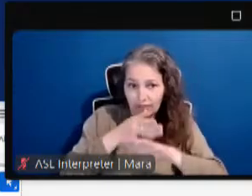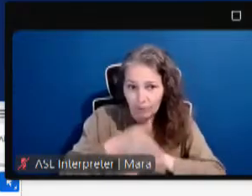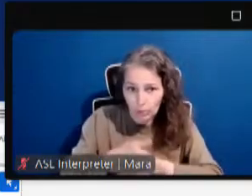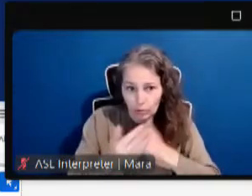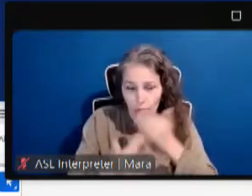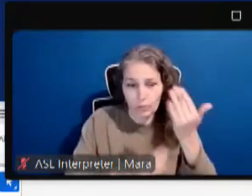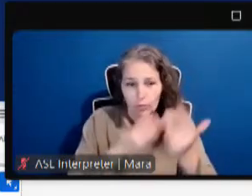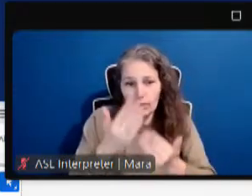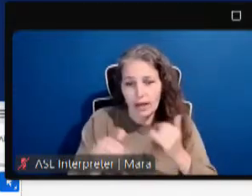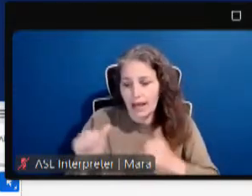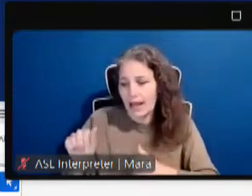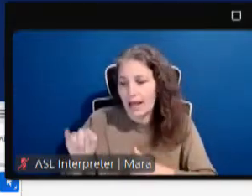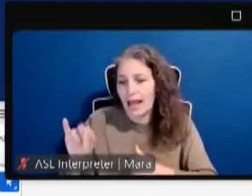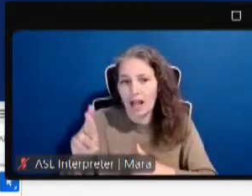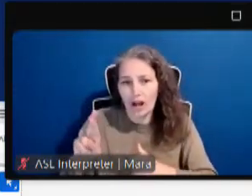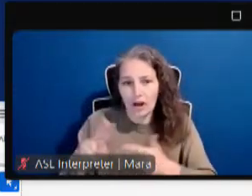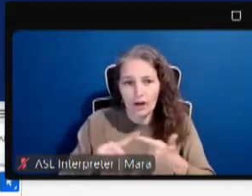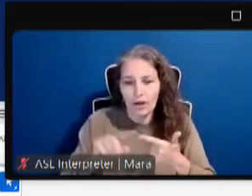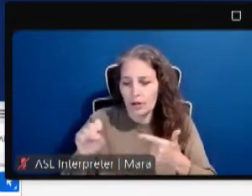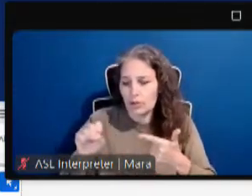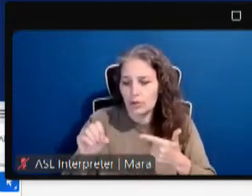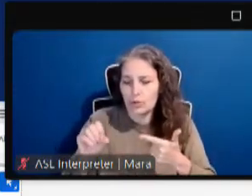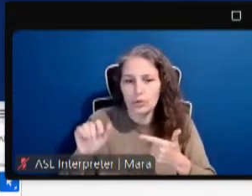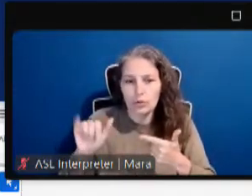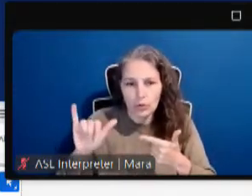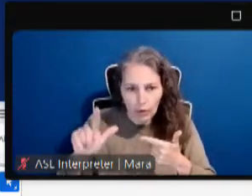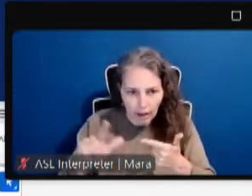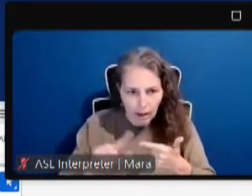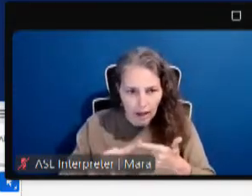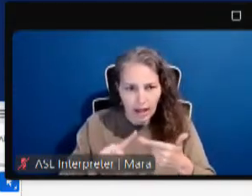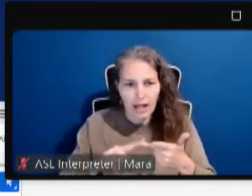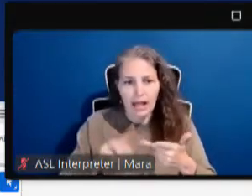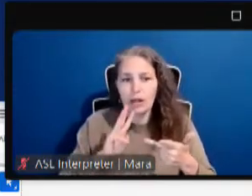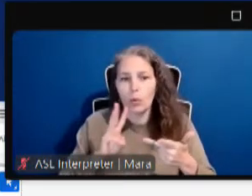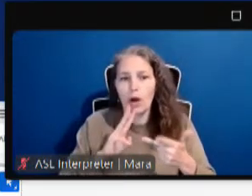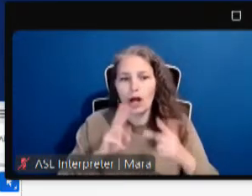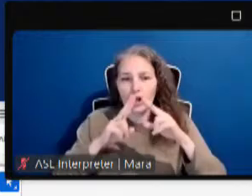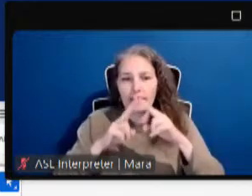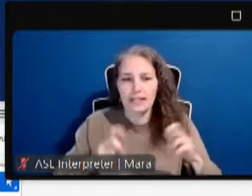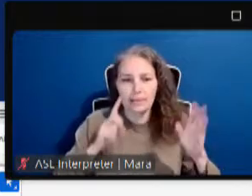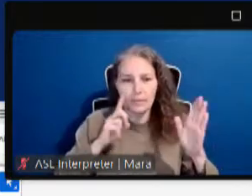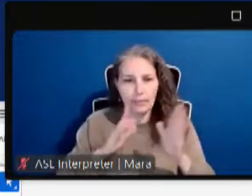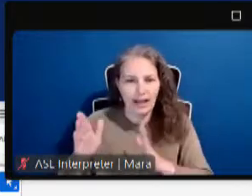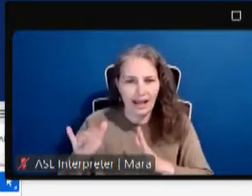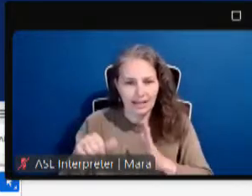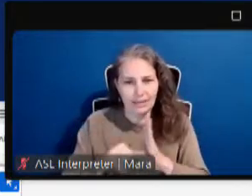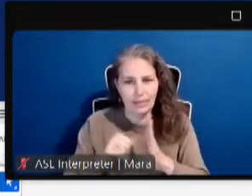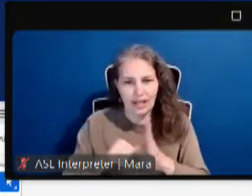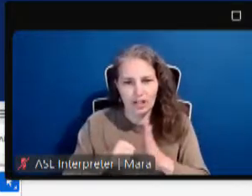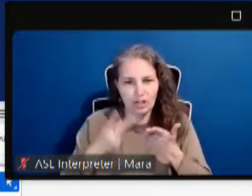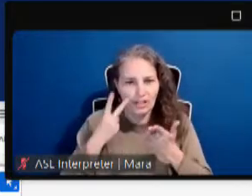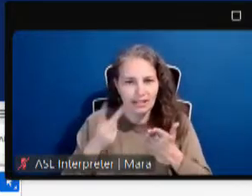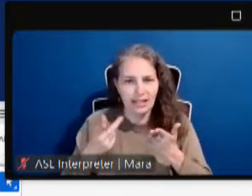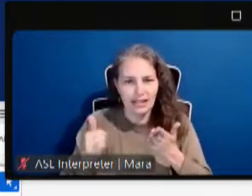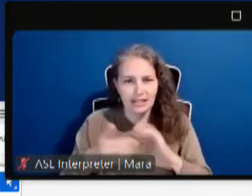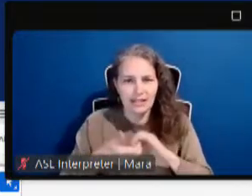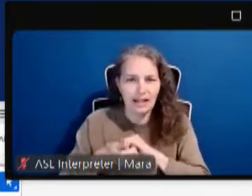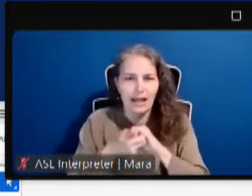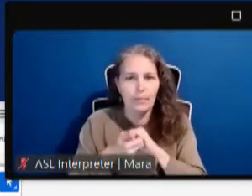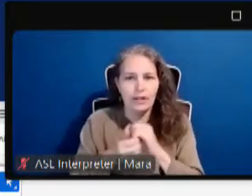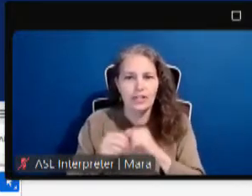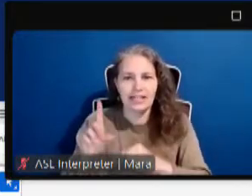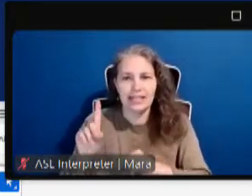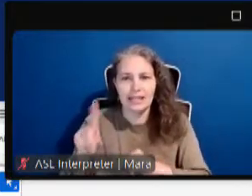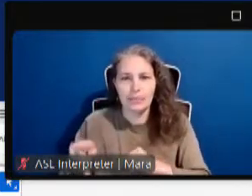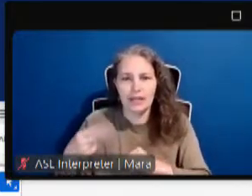water assessment page. And this essentially is a collaborative that DPH continues to participate with multiple